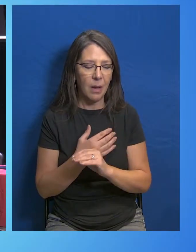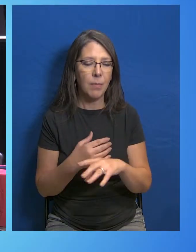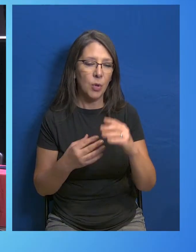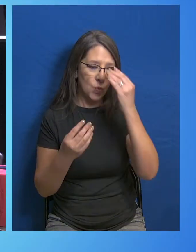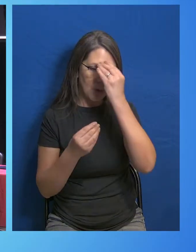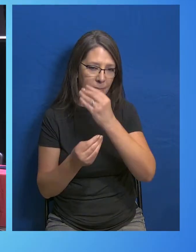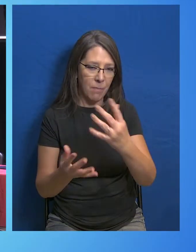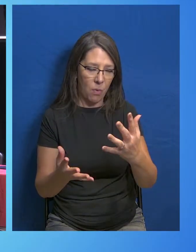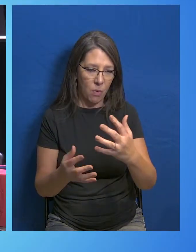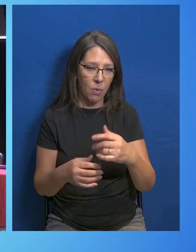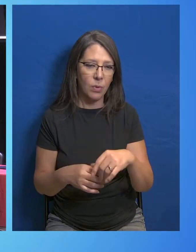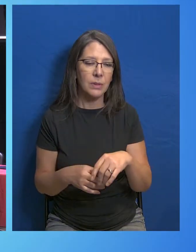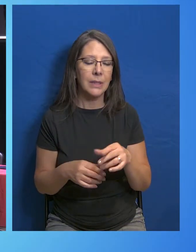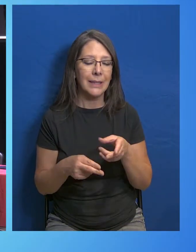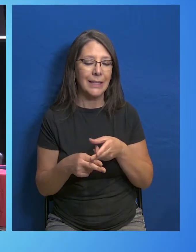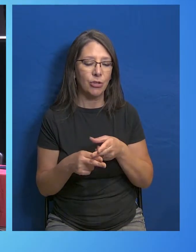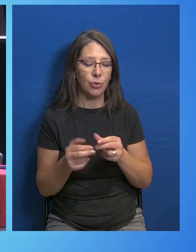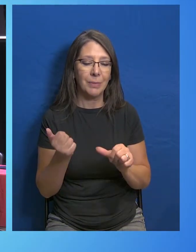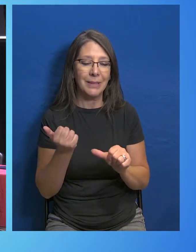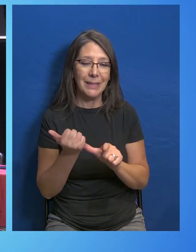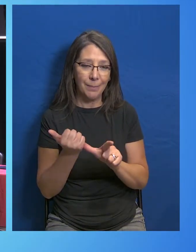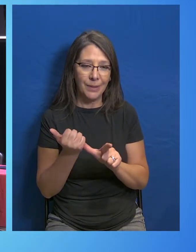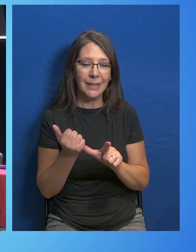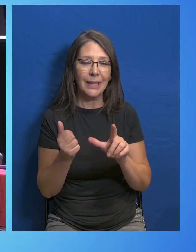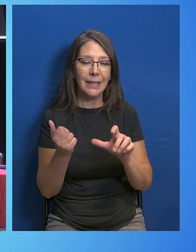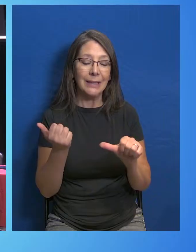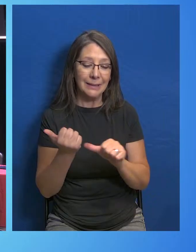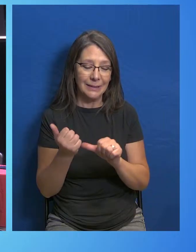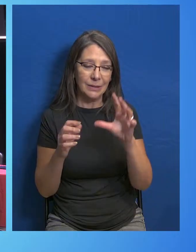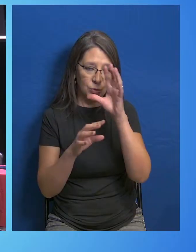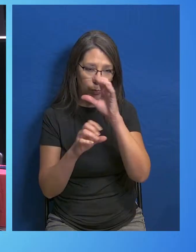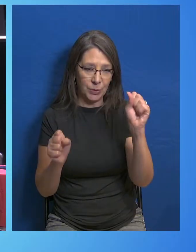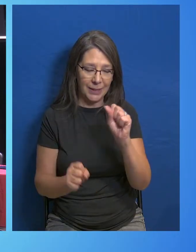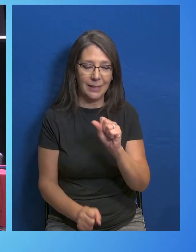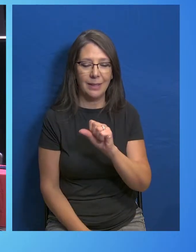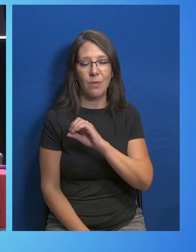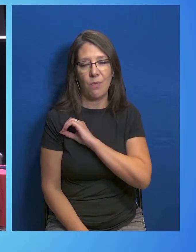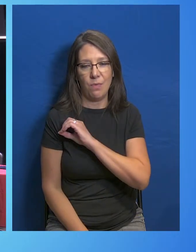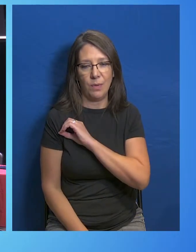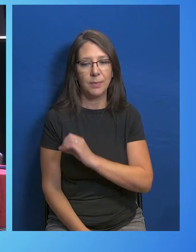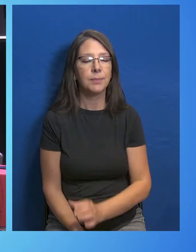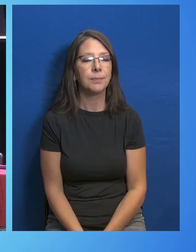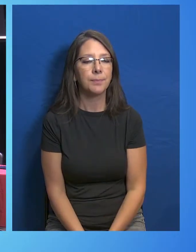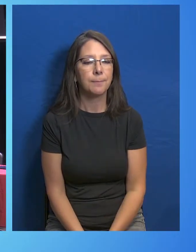Report, Interim Deputy Assistant Superintendent Chakoff.